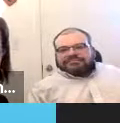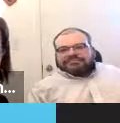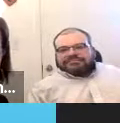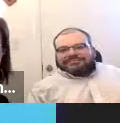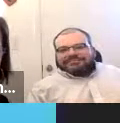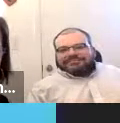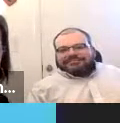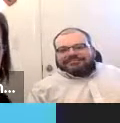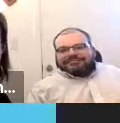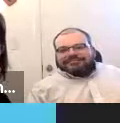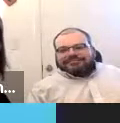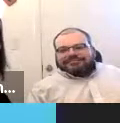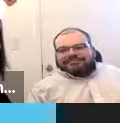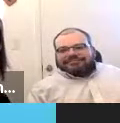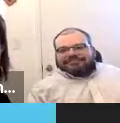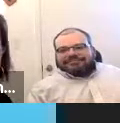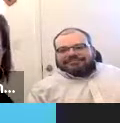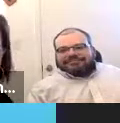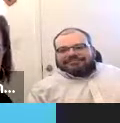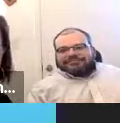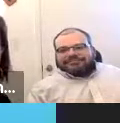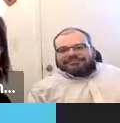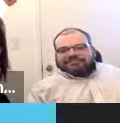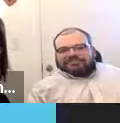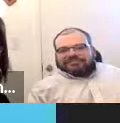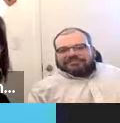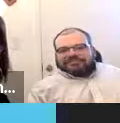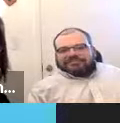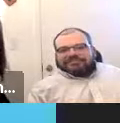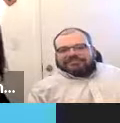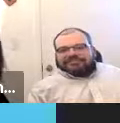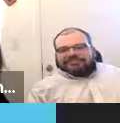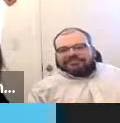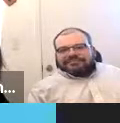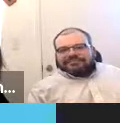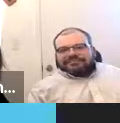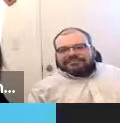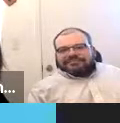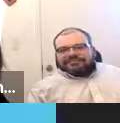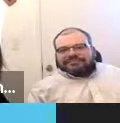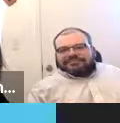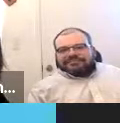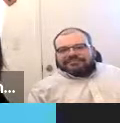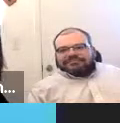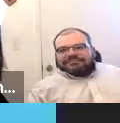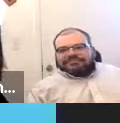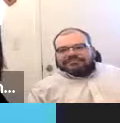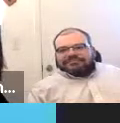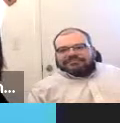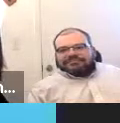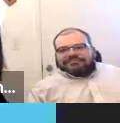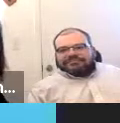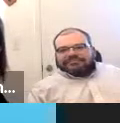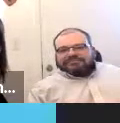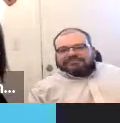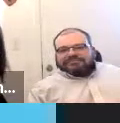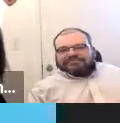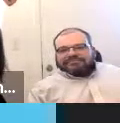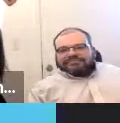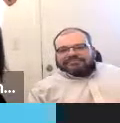than some. Most of my back is fused, so I can't wrestle. Wrestling is just the tip of